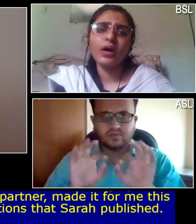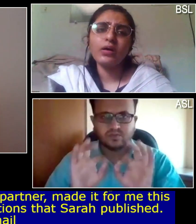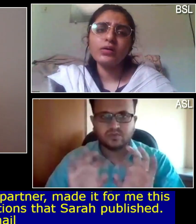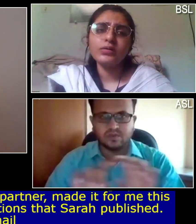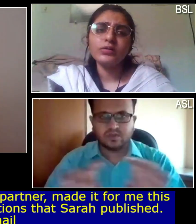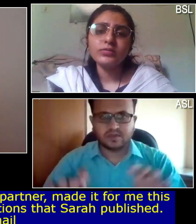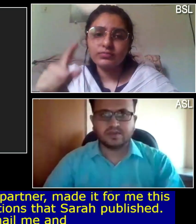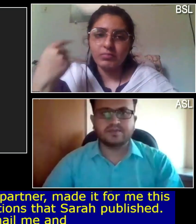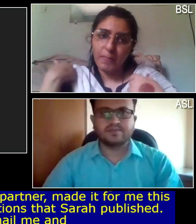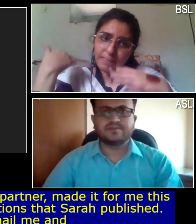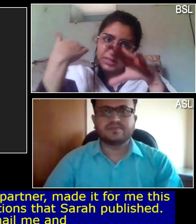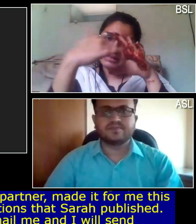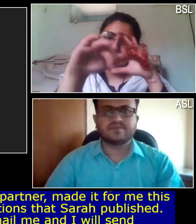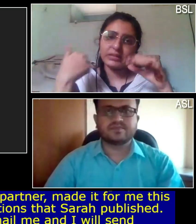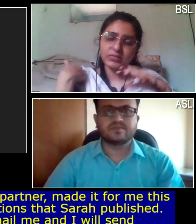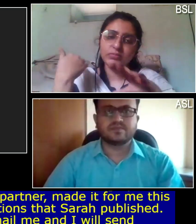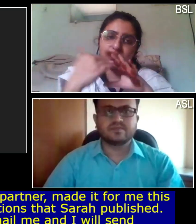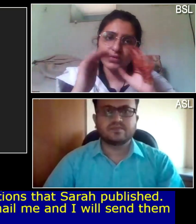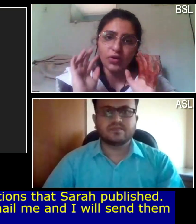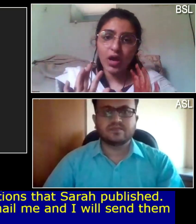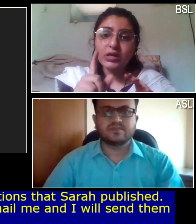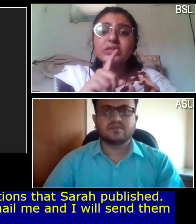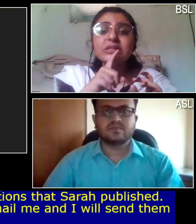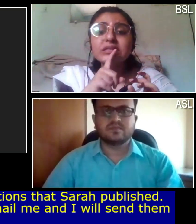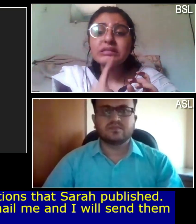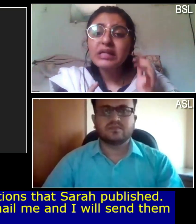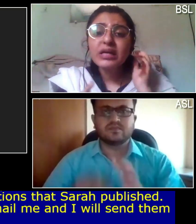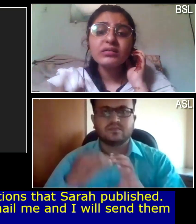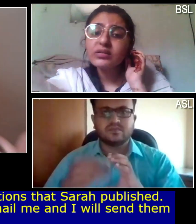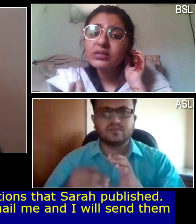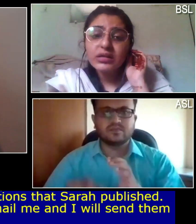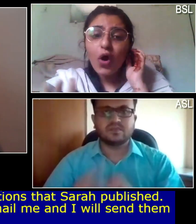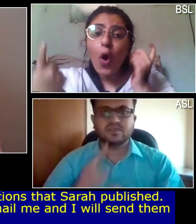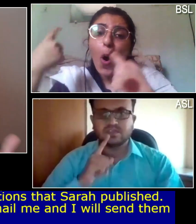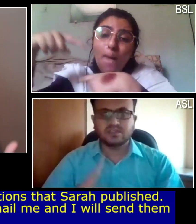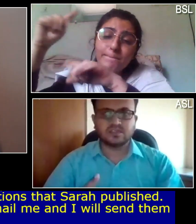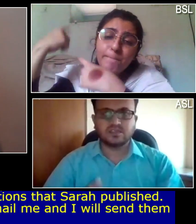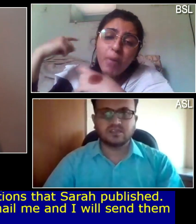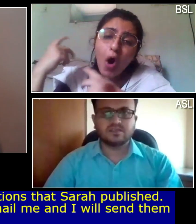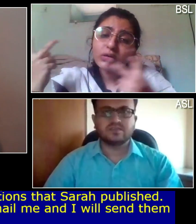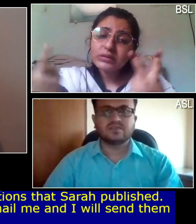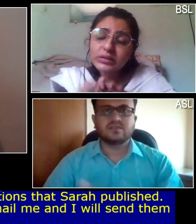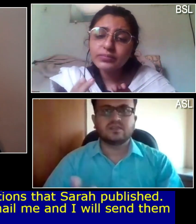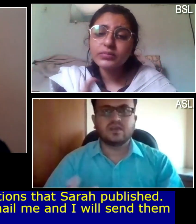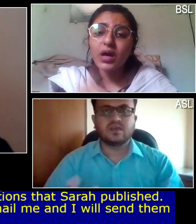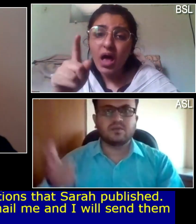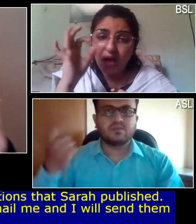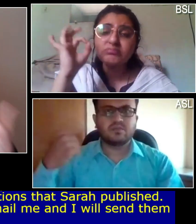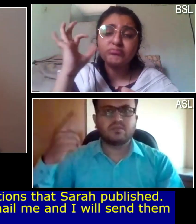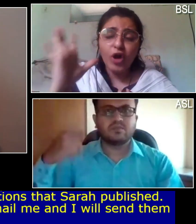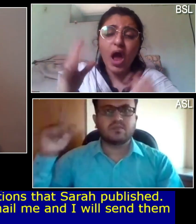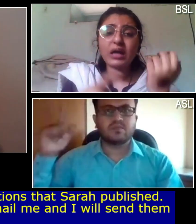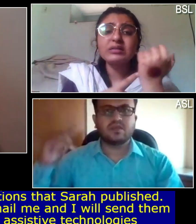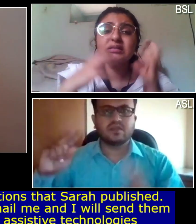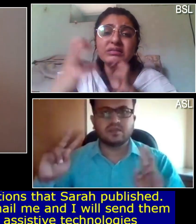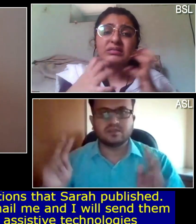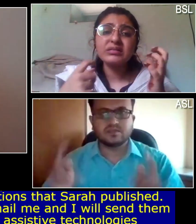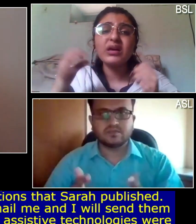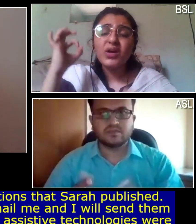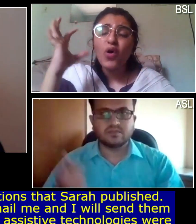you. But it's true, Olaf, that historically assistive technologies were very expensive. But one of the great breakthroughs